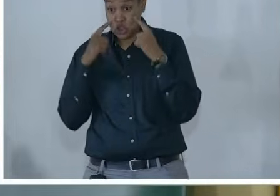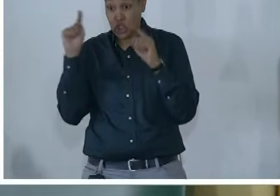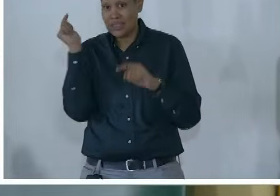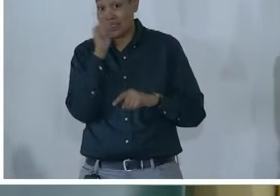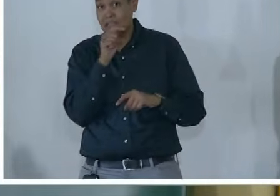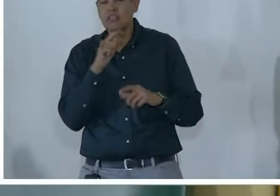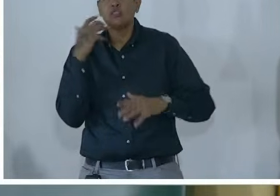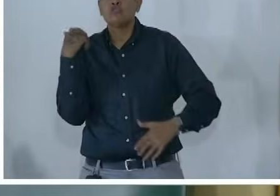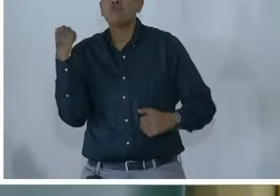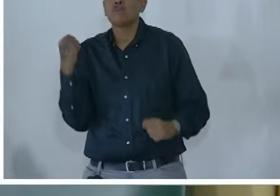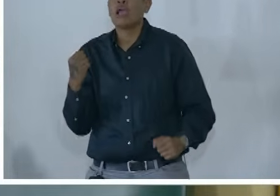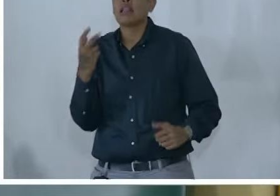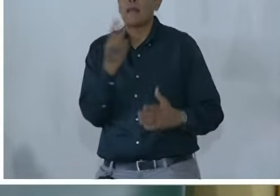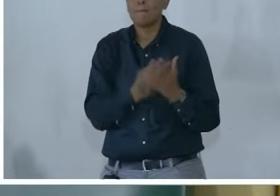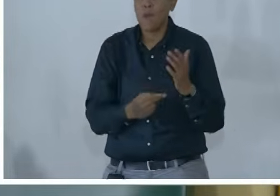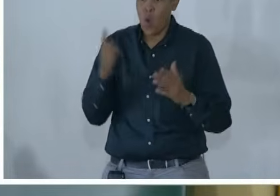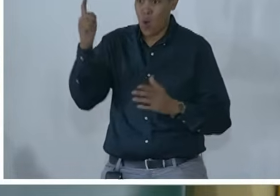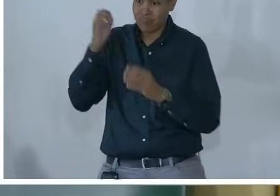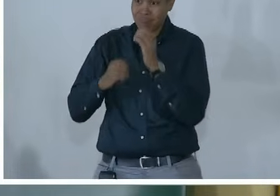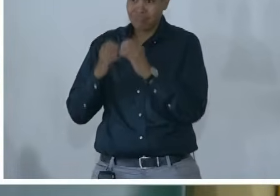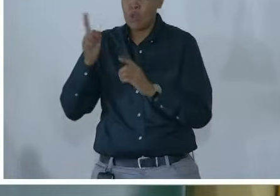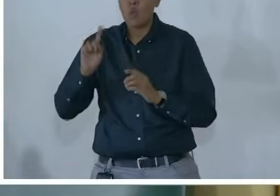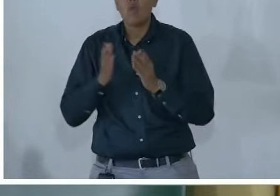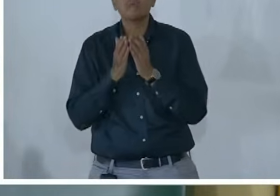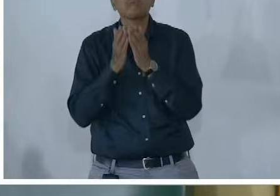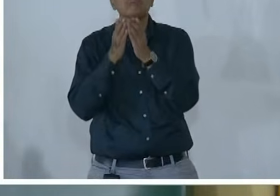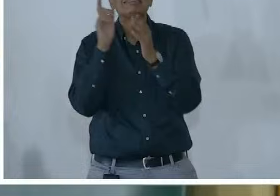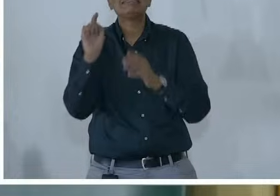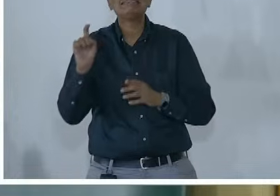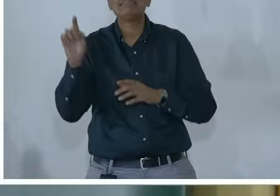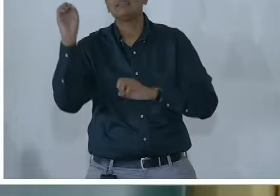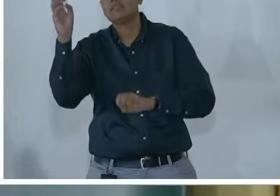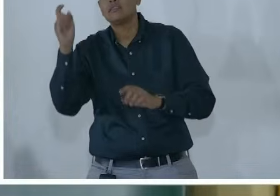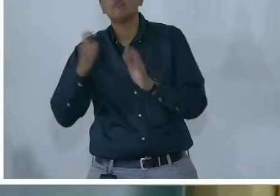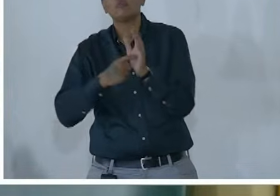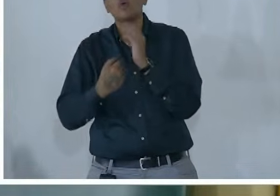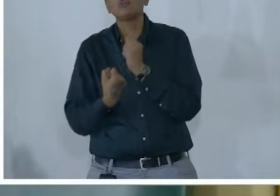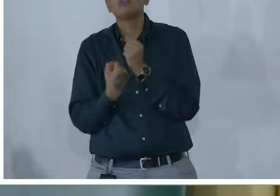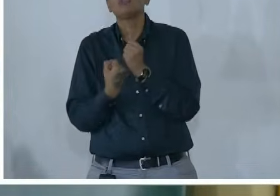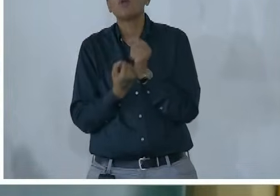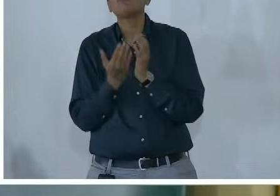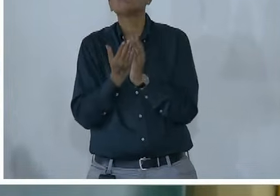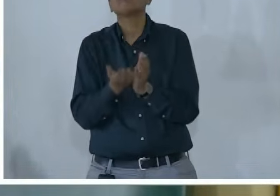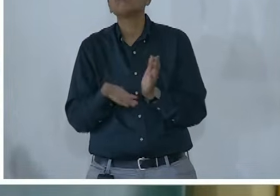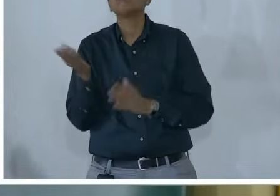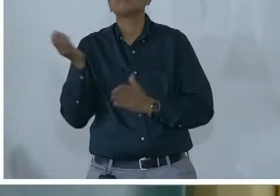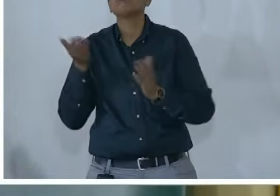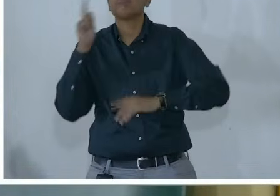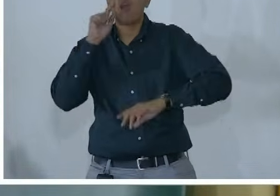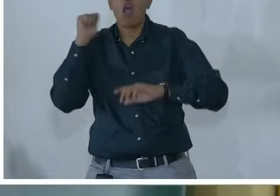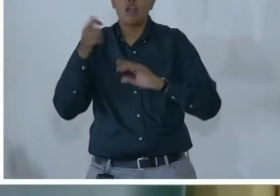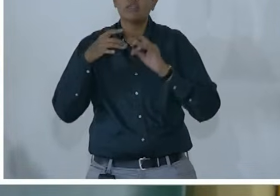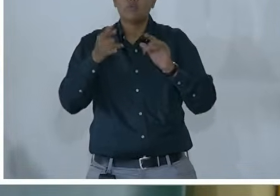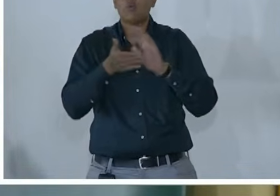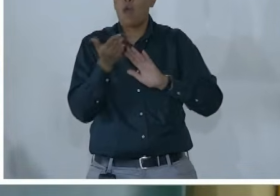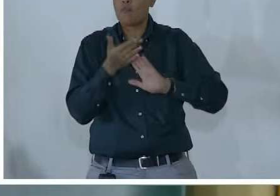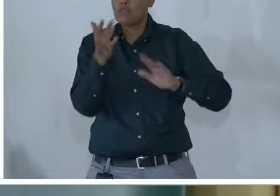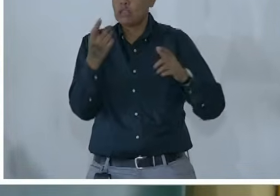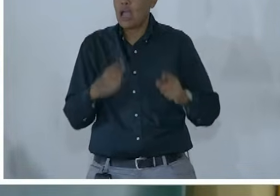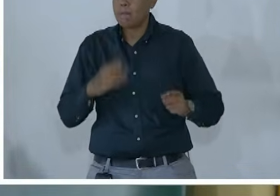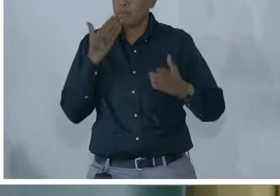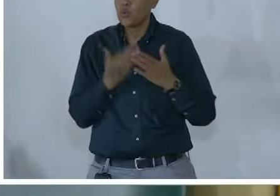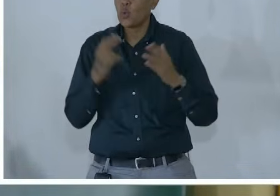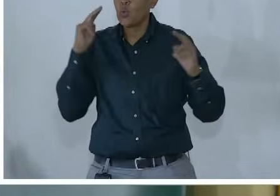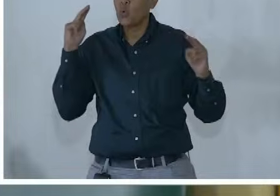on strengthening both the plant and the critical infrastructure required to support efficient operations. Madam Speaker, the good